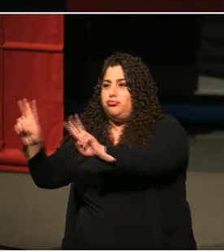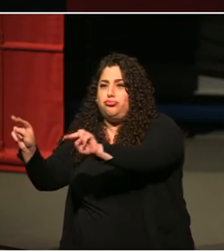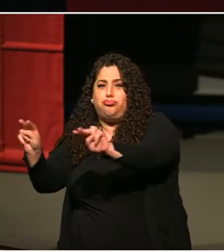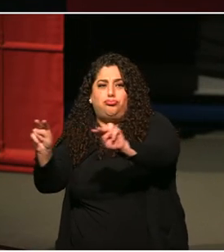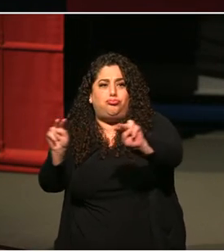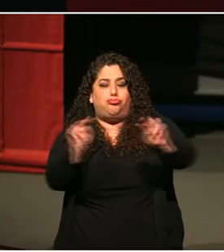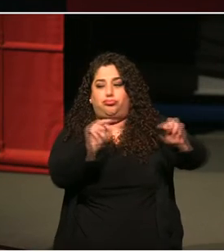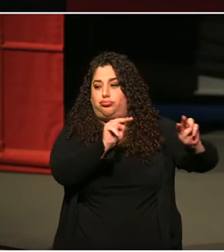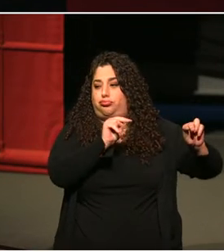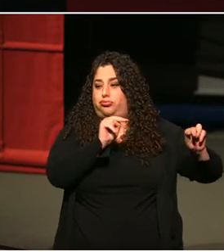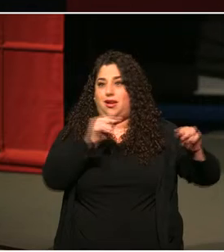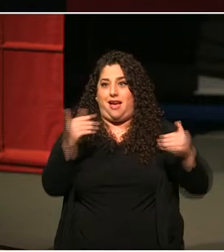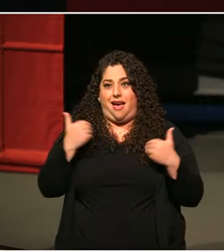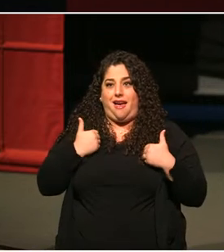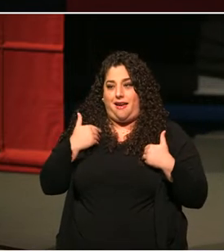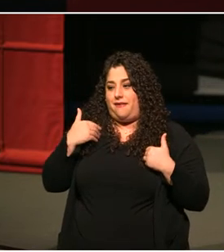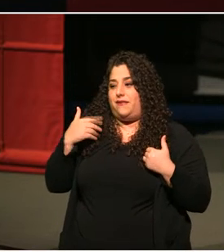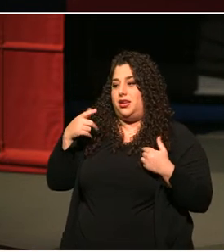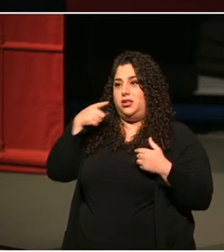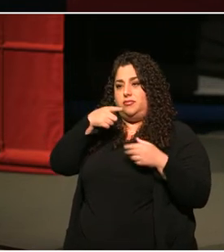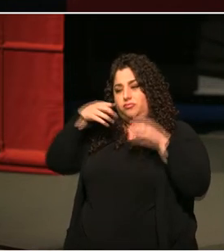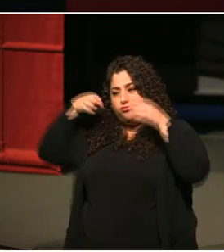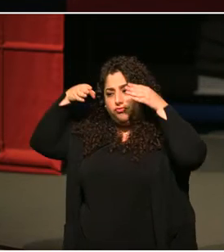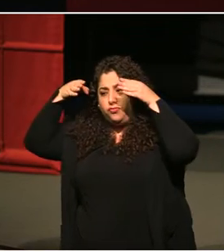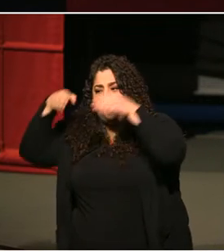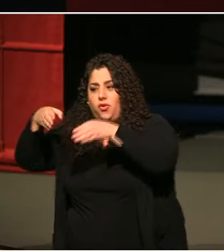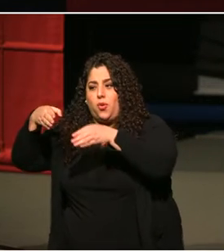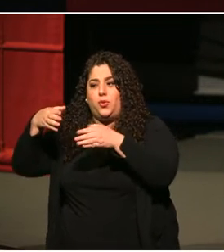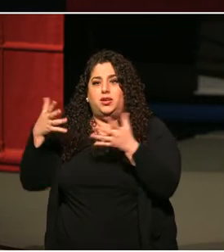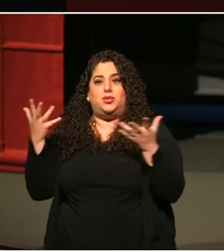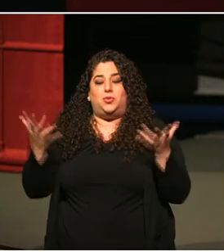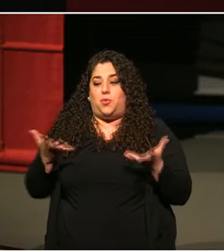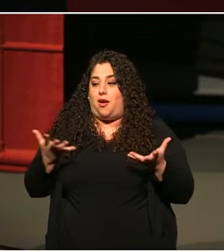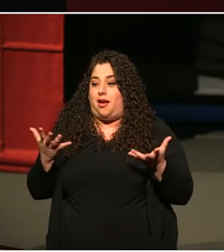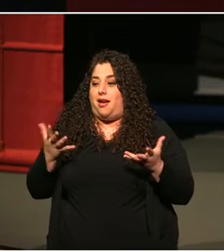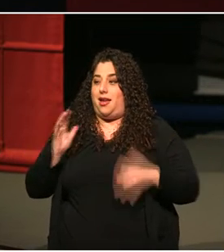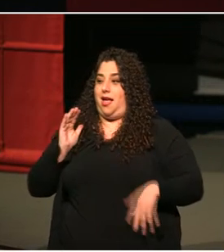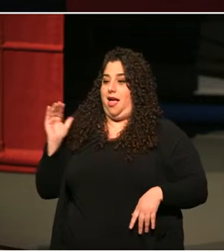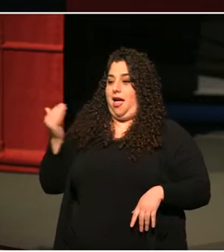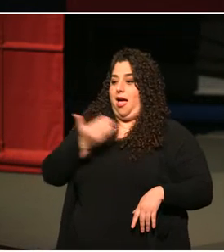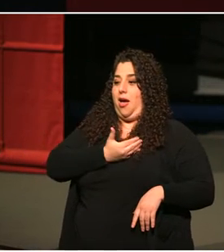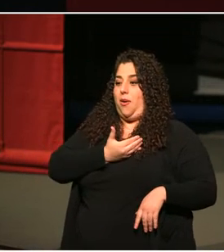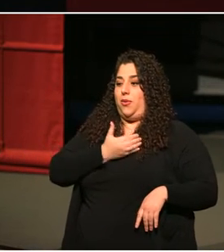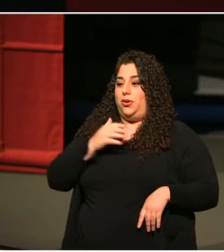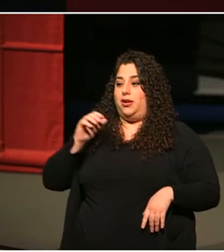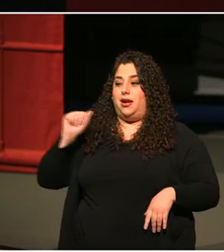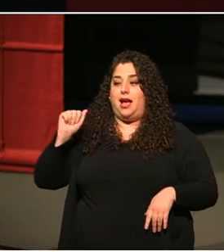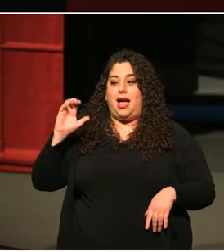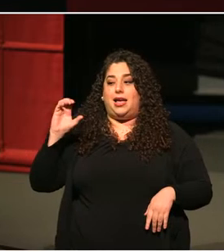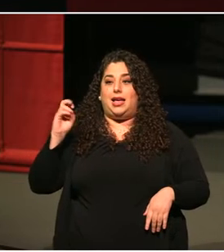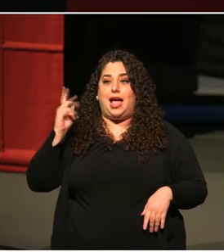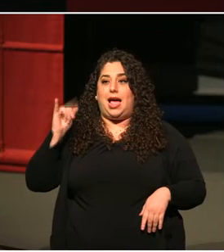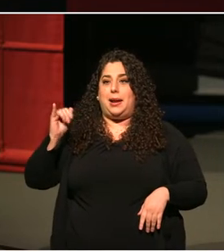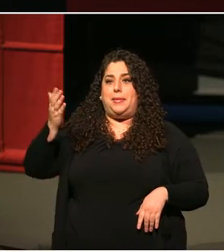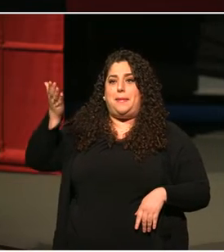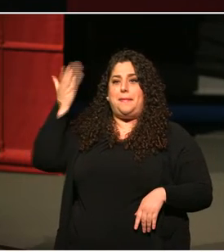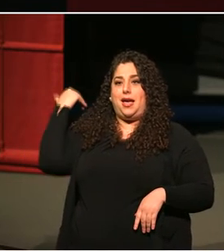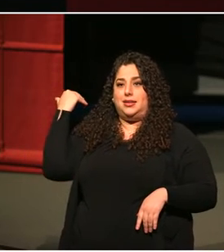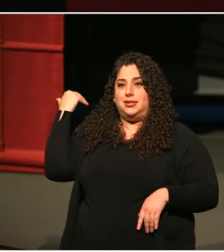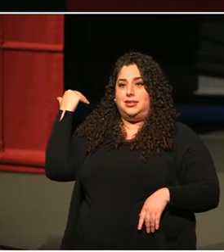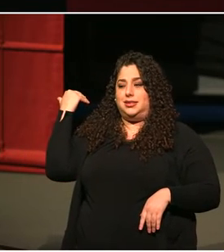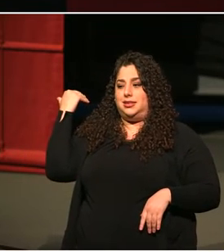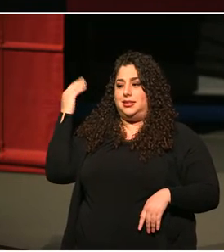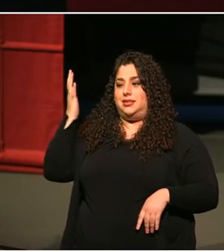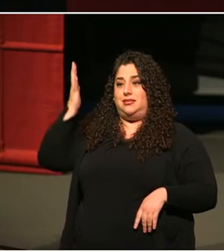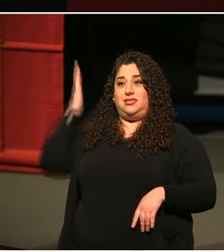focus on reflecting on our own past. This evening is an evolution of that work, and it really all started with